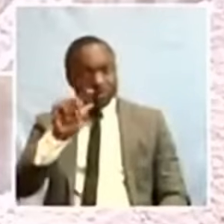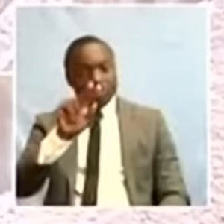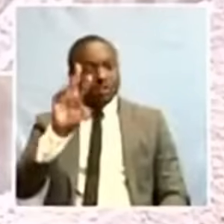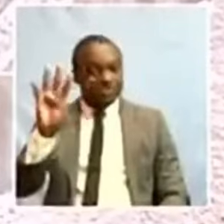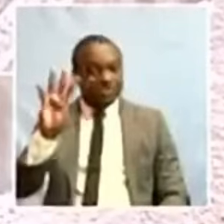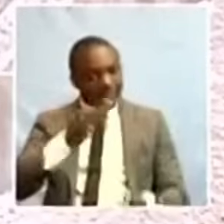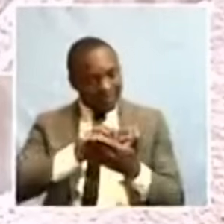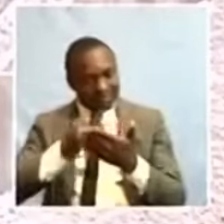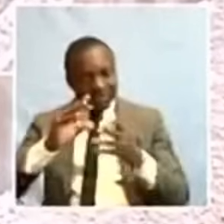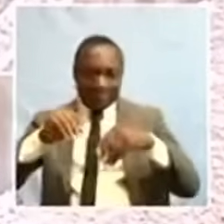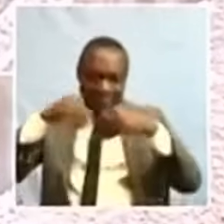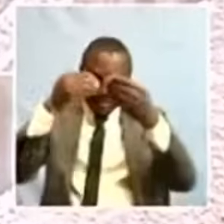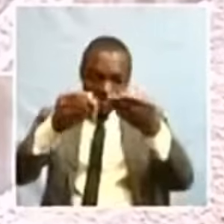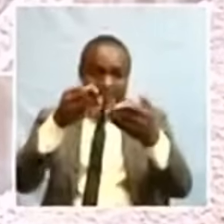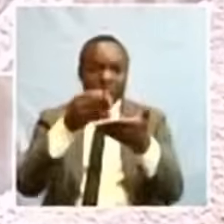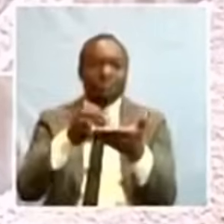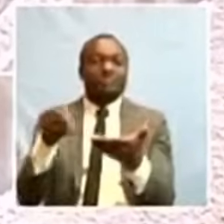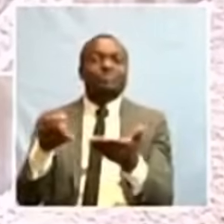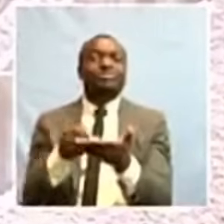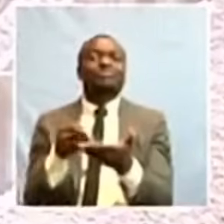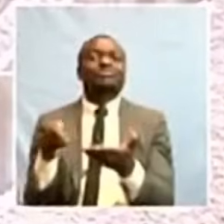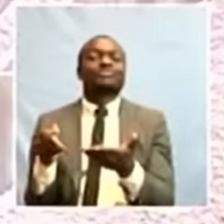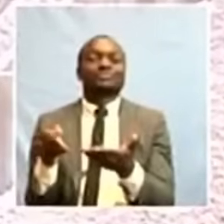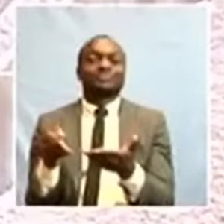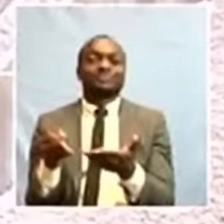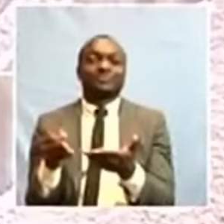2023-2024, you failed to supply fertilizer.